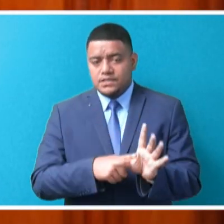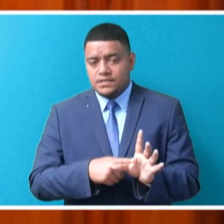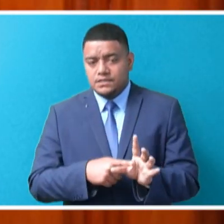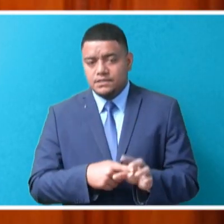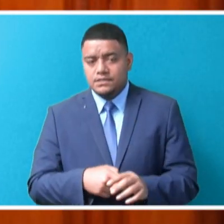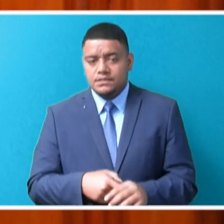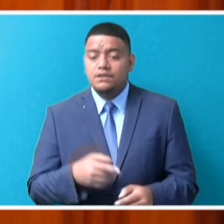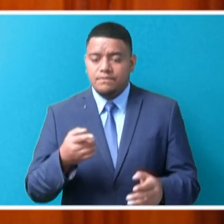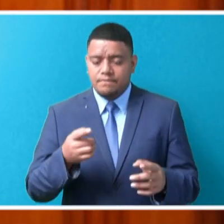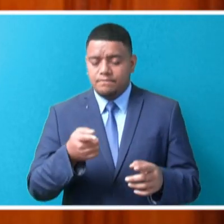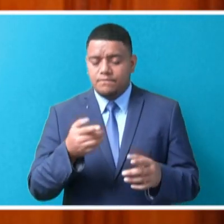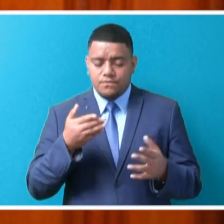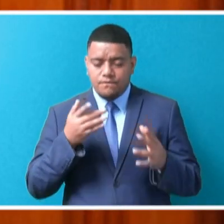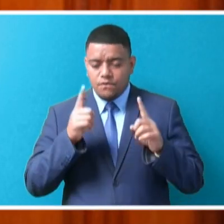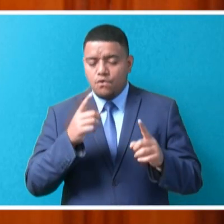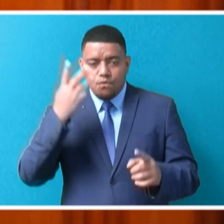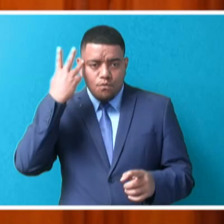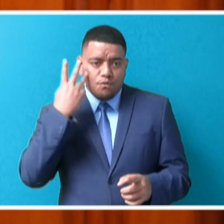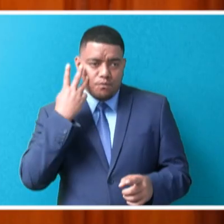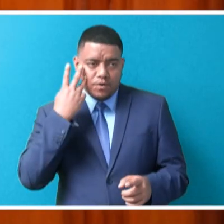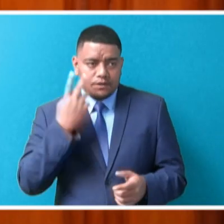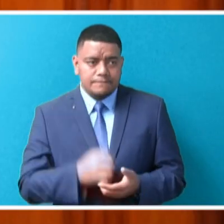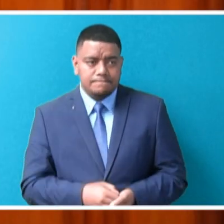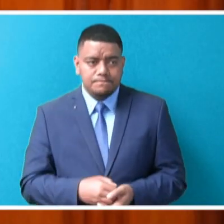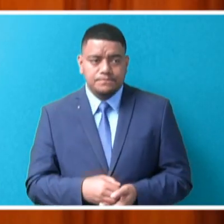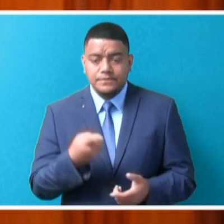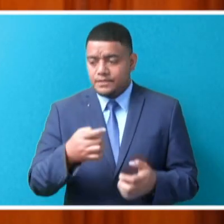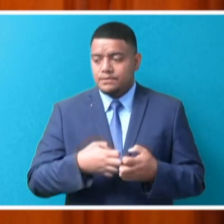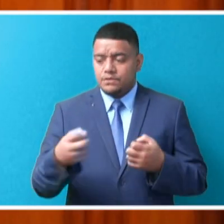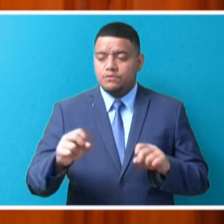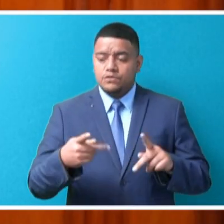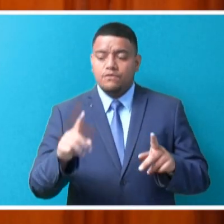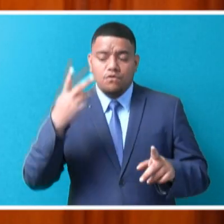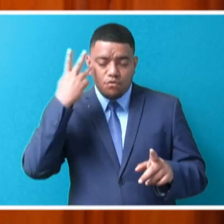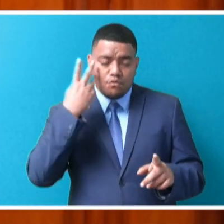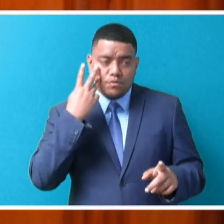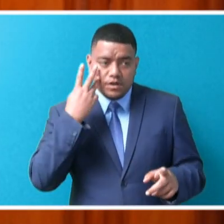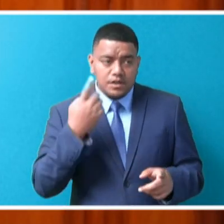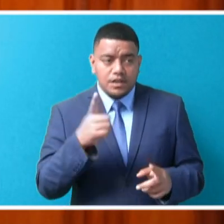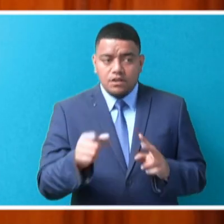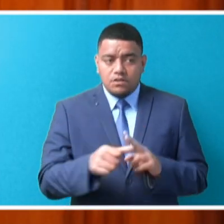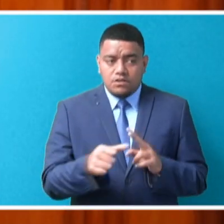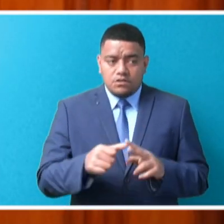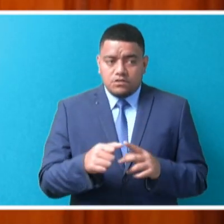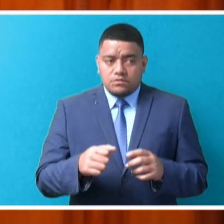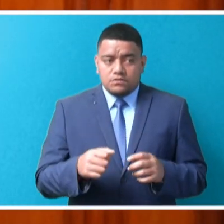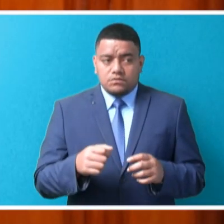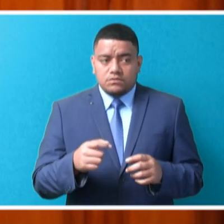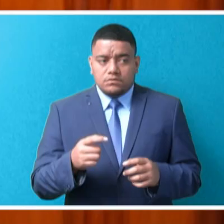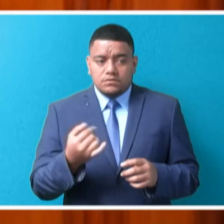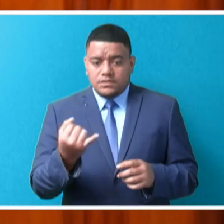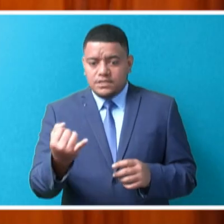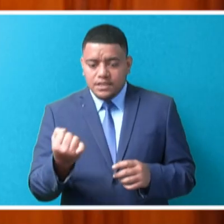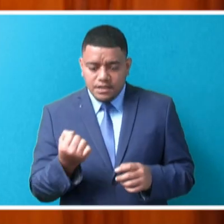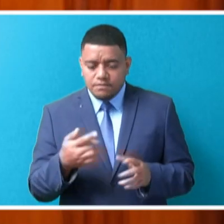women. These initiatives, Honorable Speaker, not only expand opportunities for women and youth, but also diversify income streams in rural